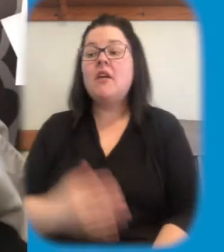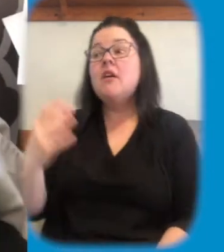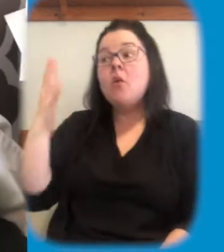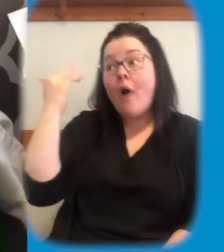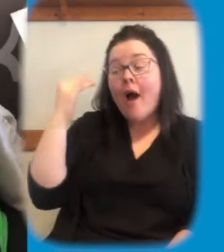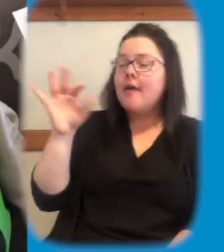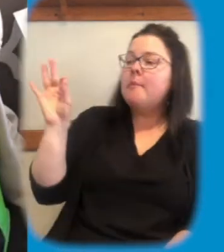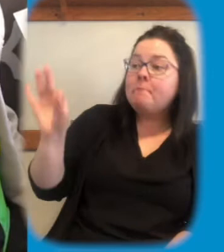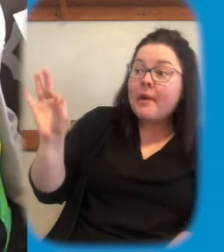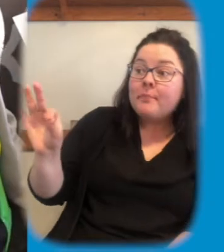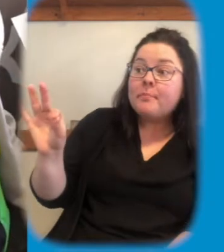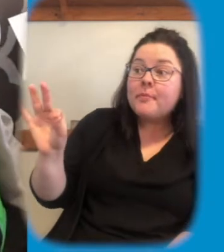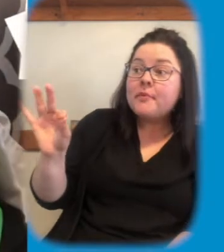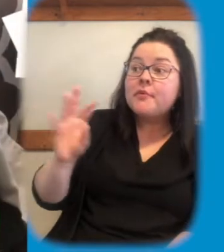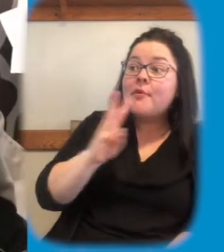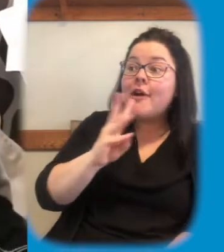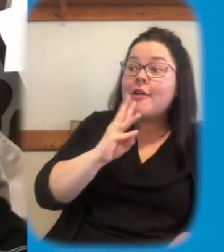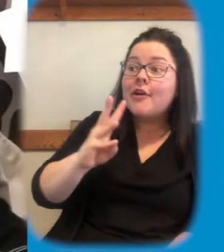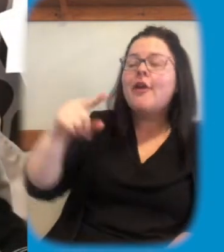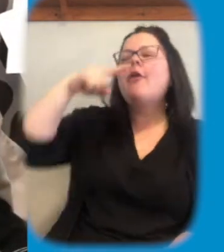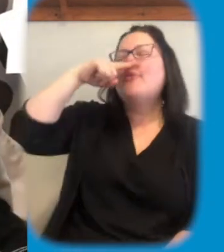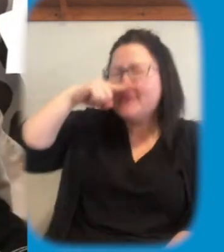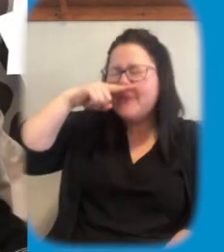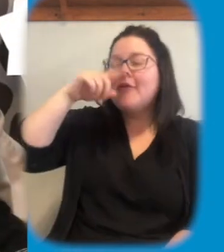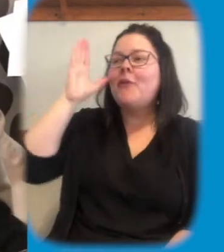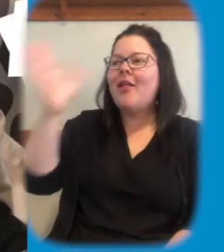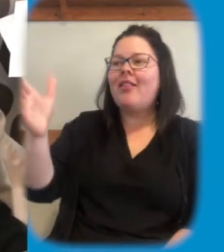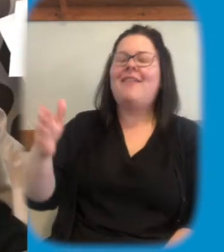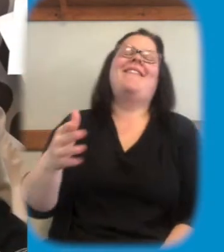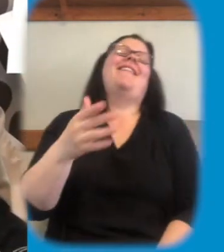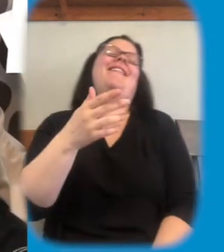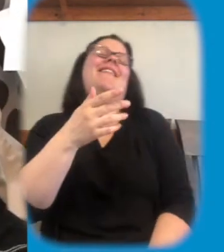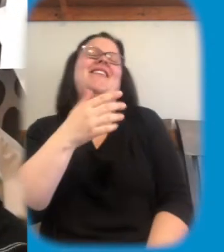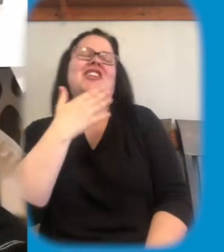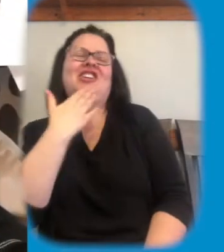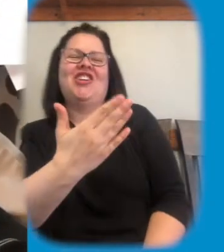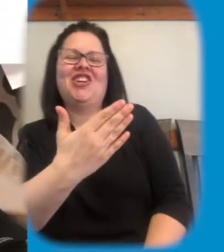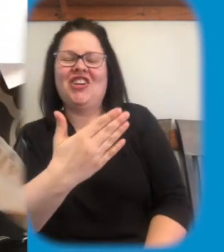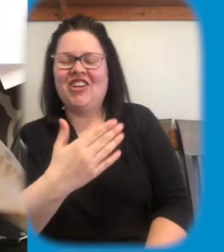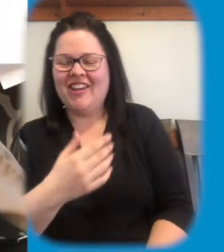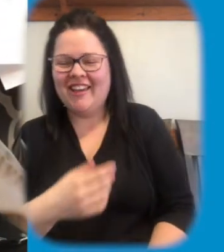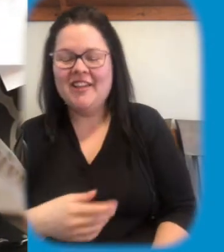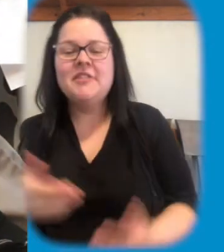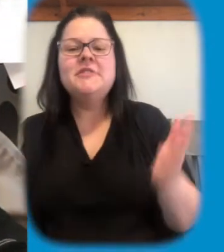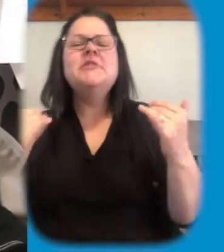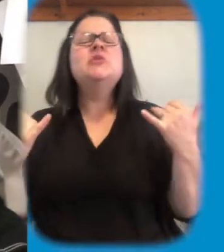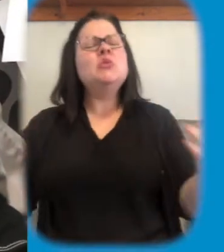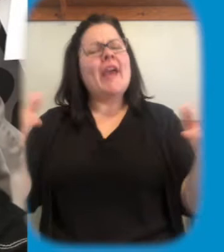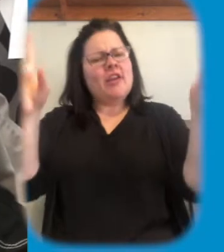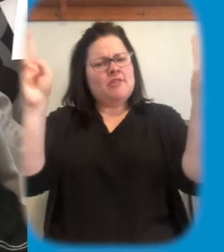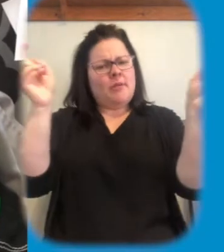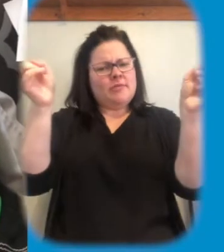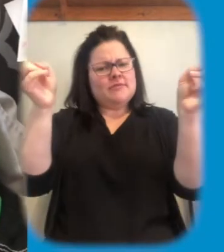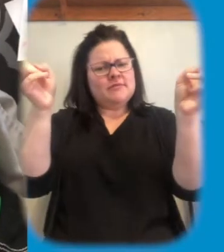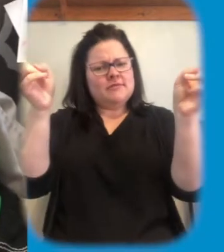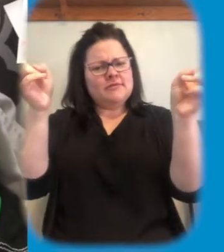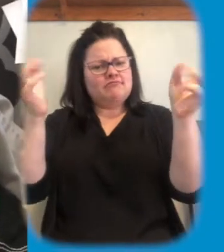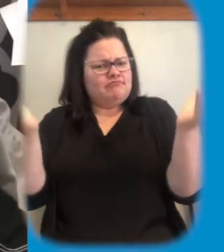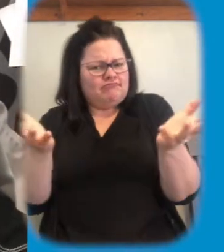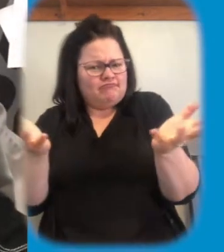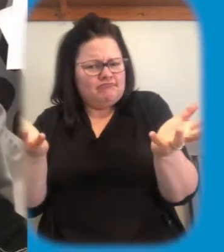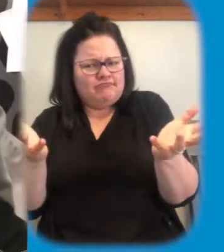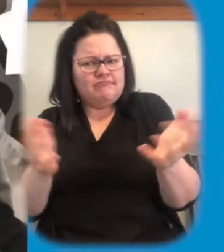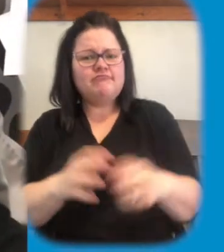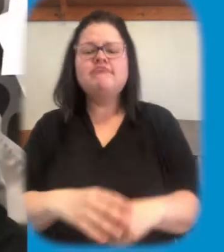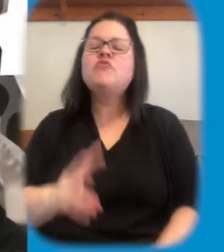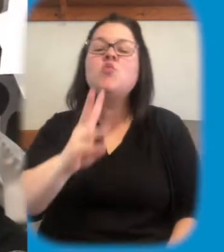Because pepper water makes them sneeze. Nice one. Simon, what are we talking about today?